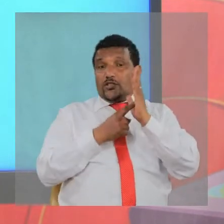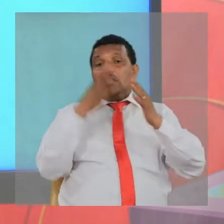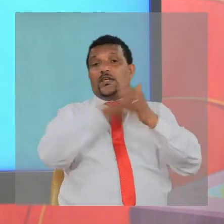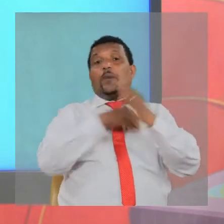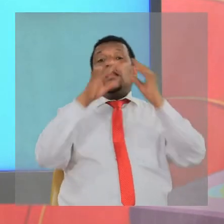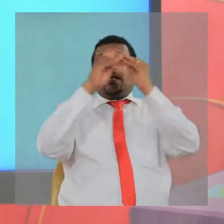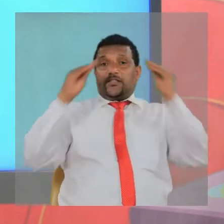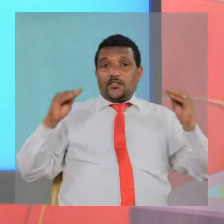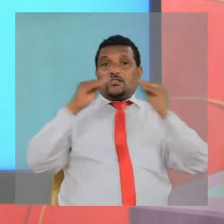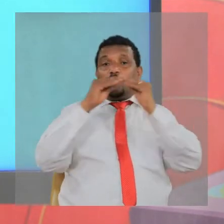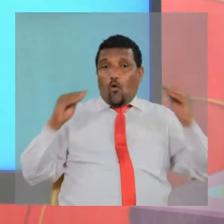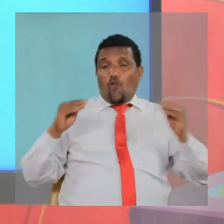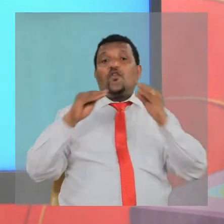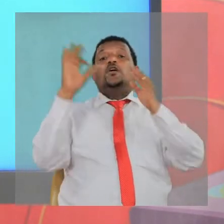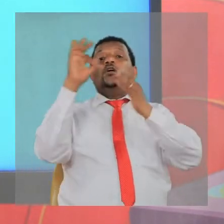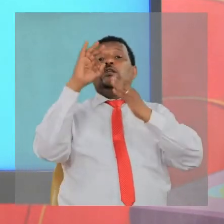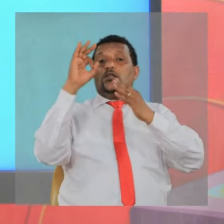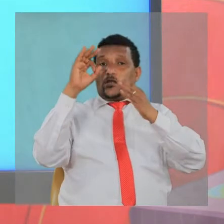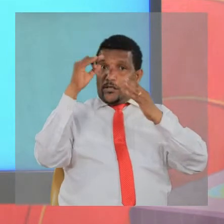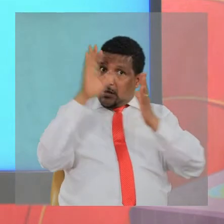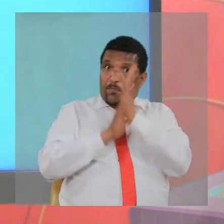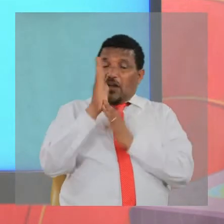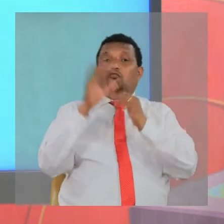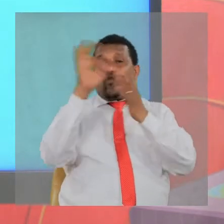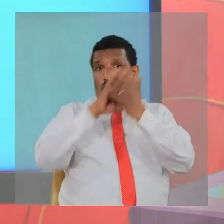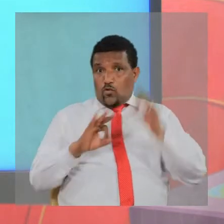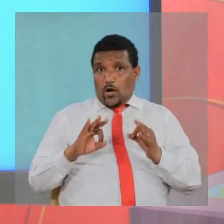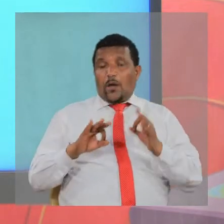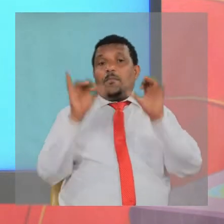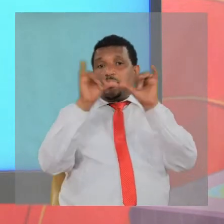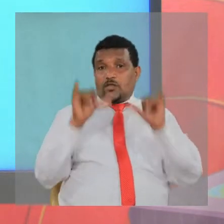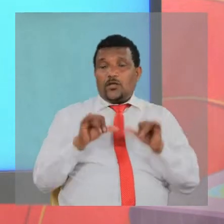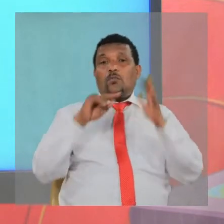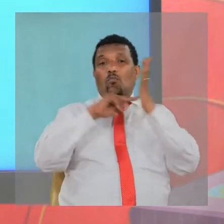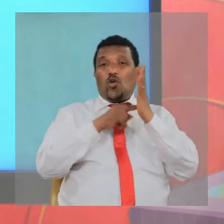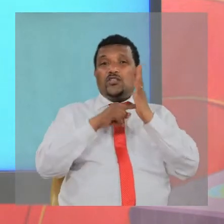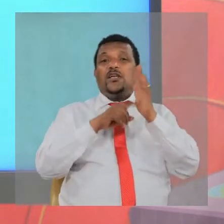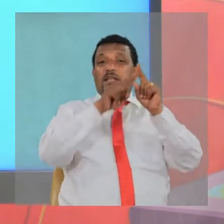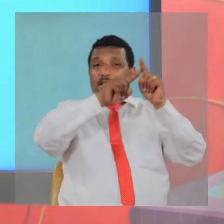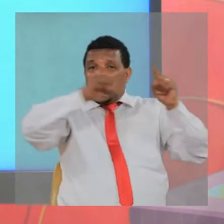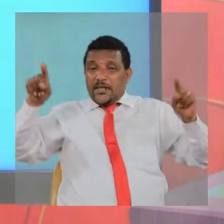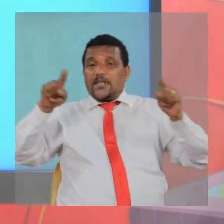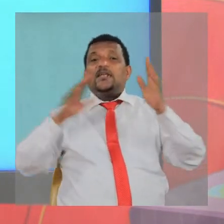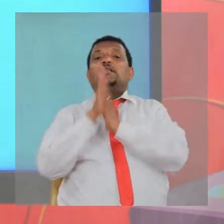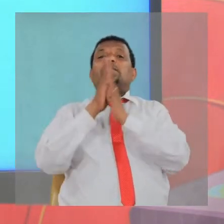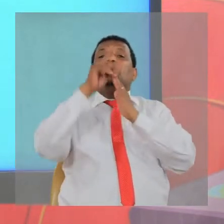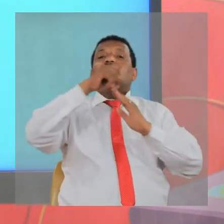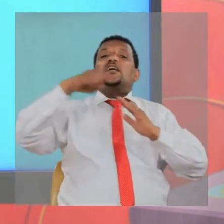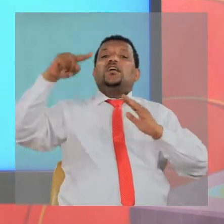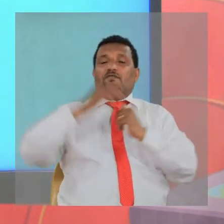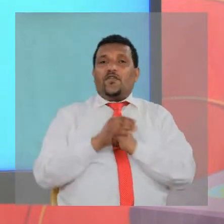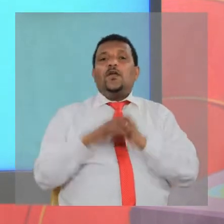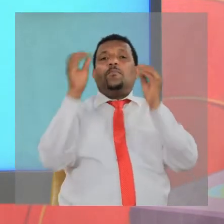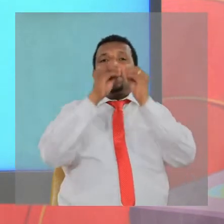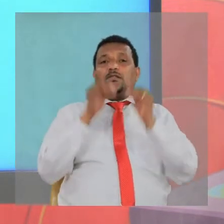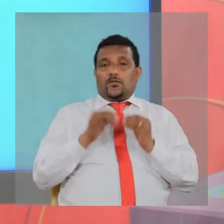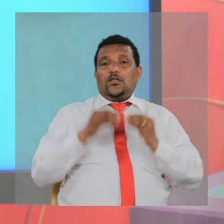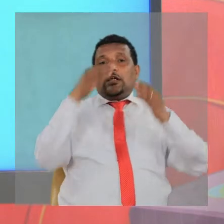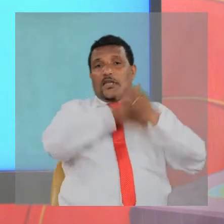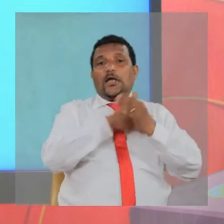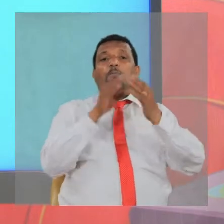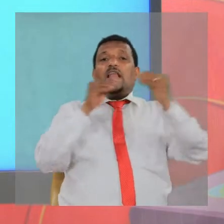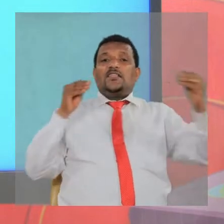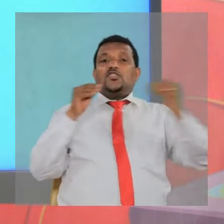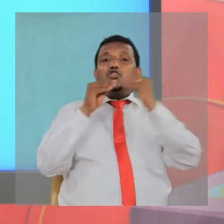formula measures income elasticity of demand at a point on a linear demand curve, and mathematically the income elasticity